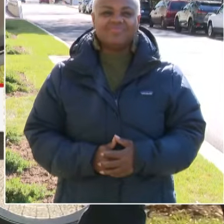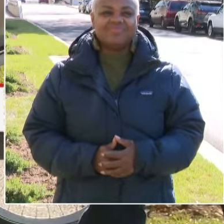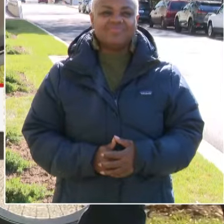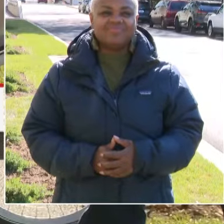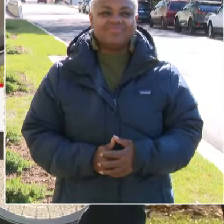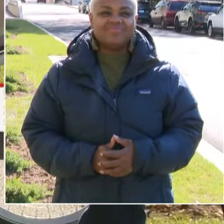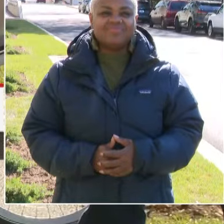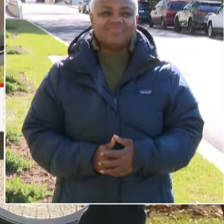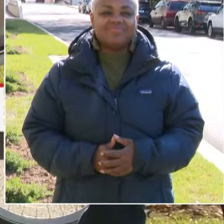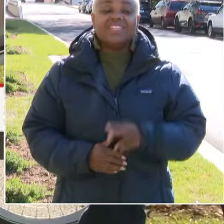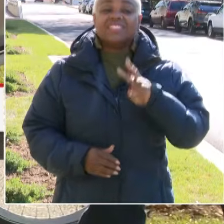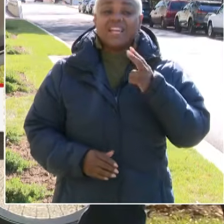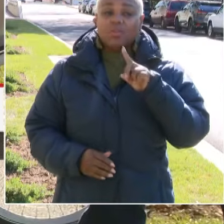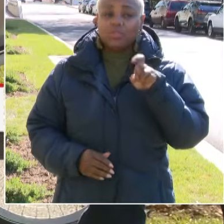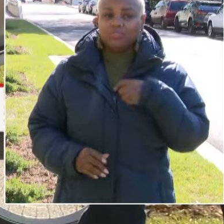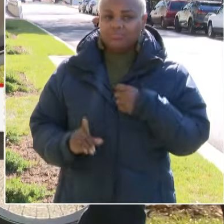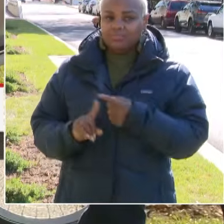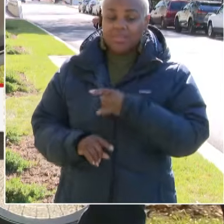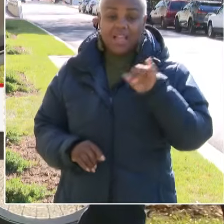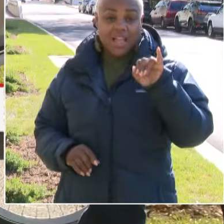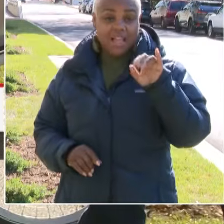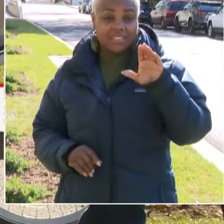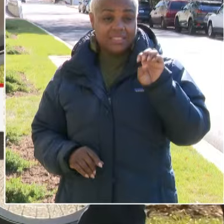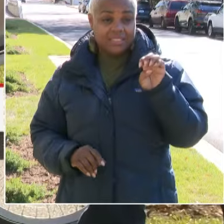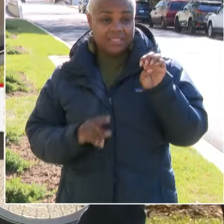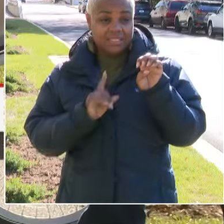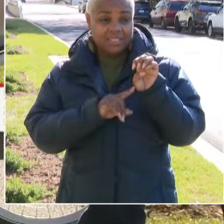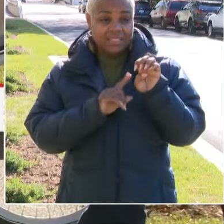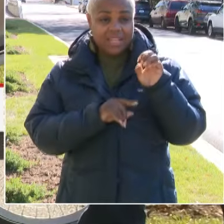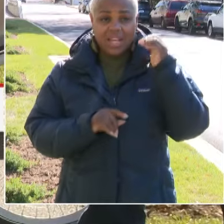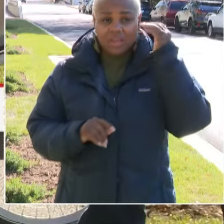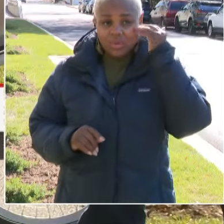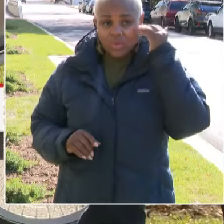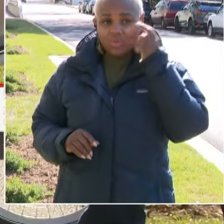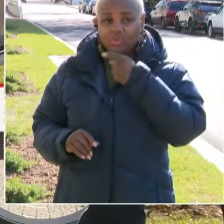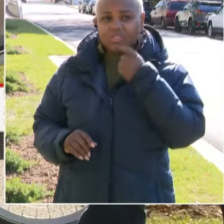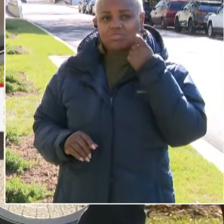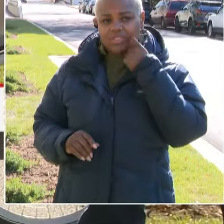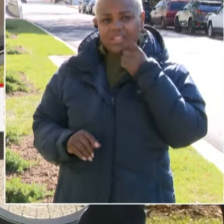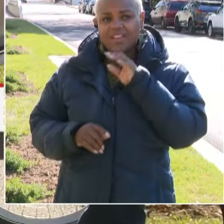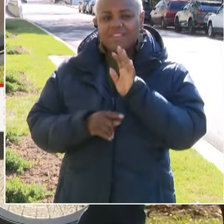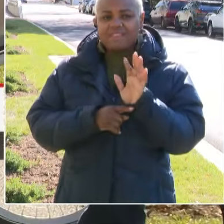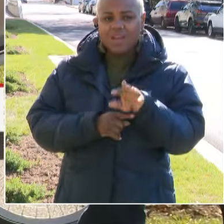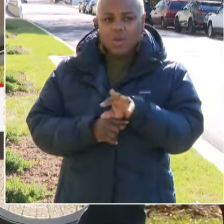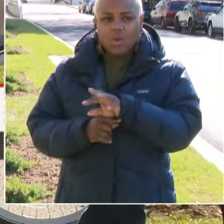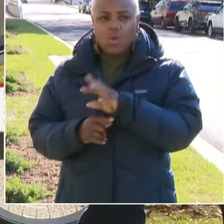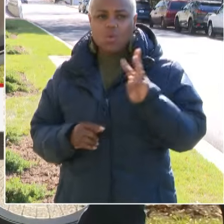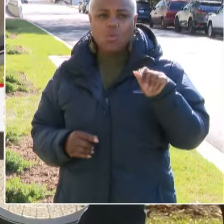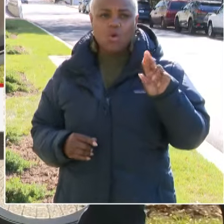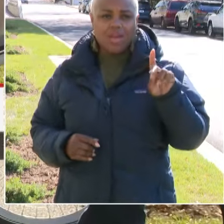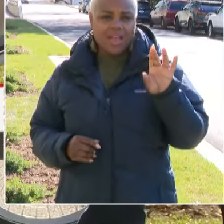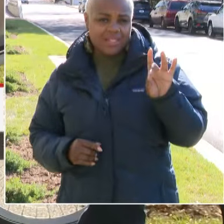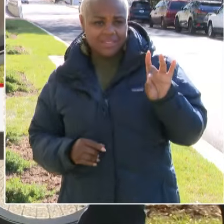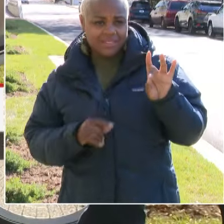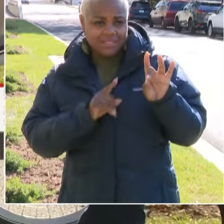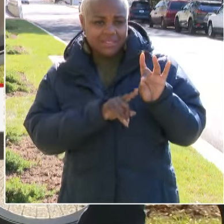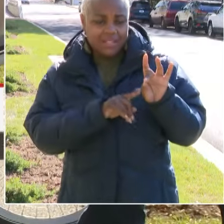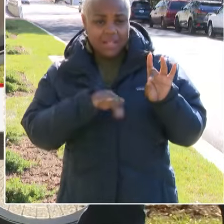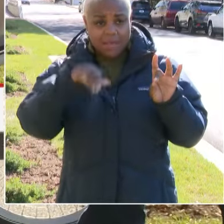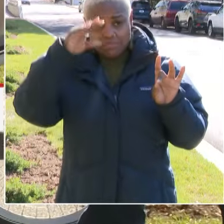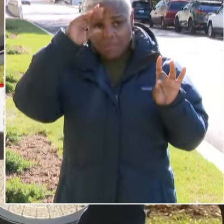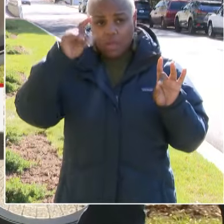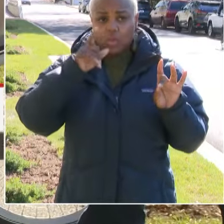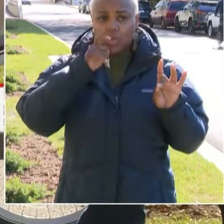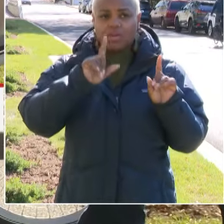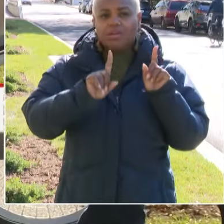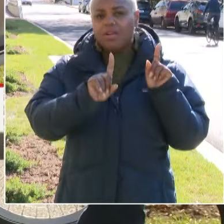immigration enforcement. I believe that you're aware of recent video taken in Ward 8 of a man being taken in first